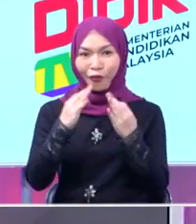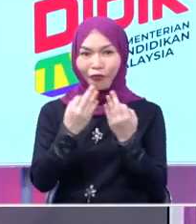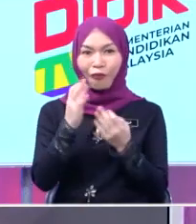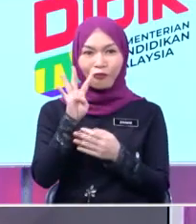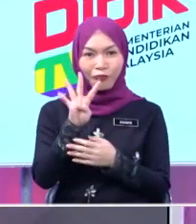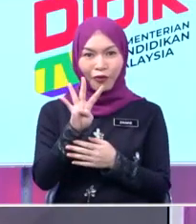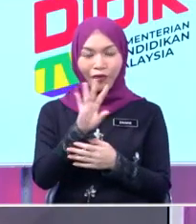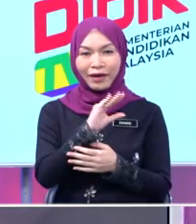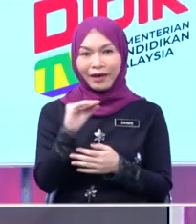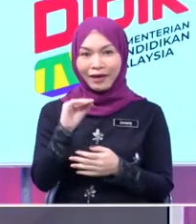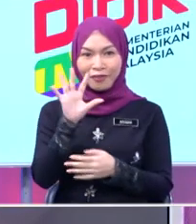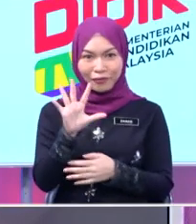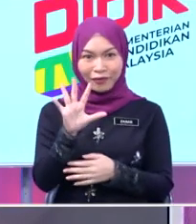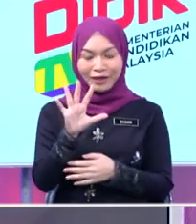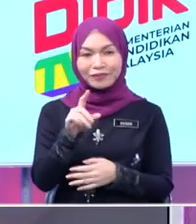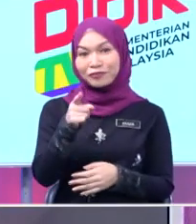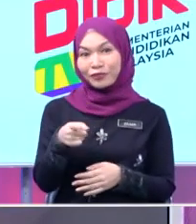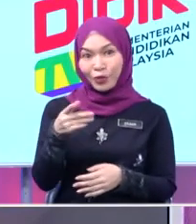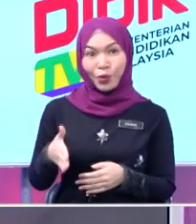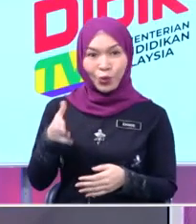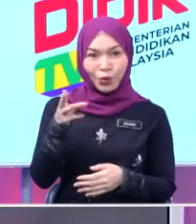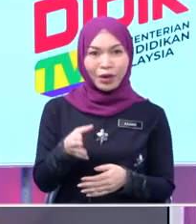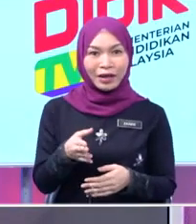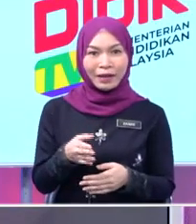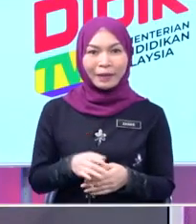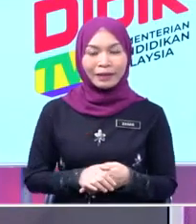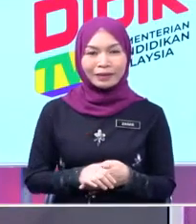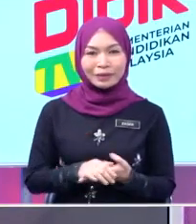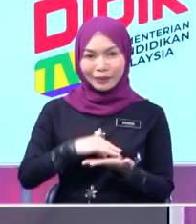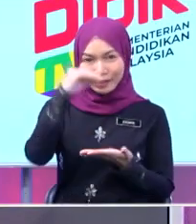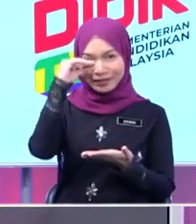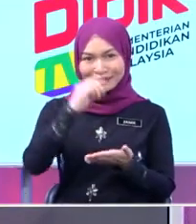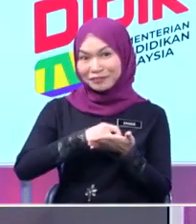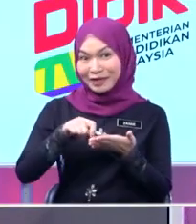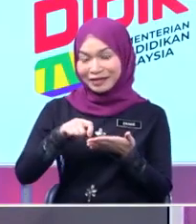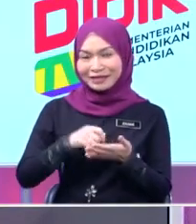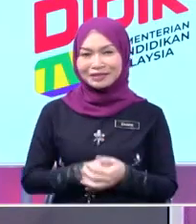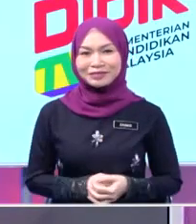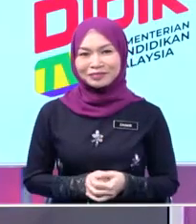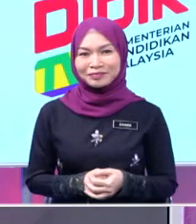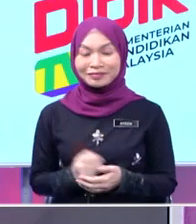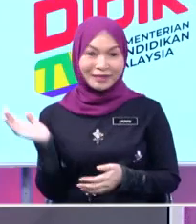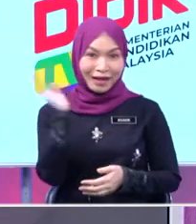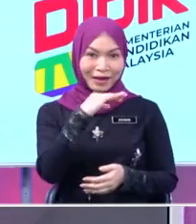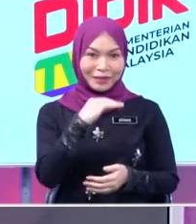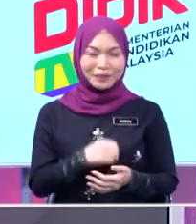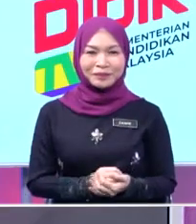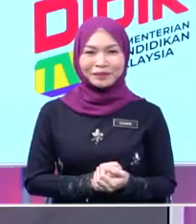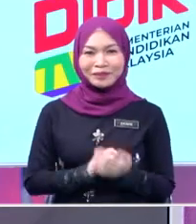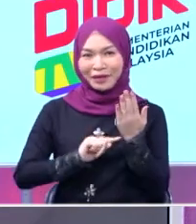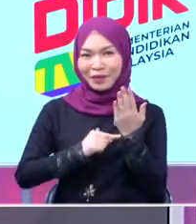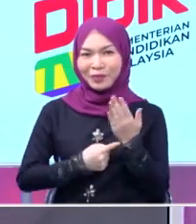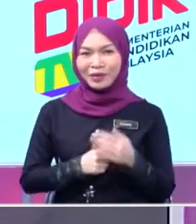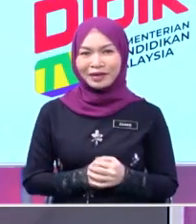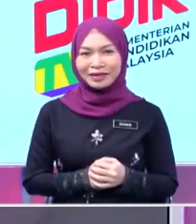writing 3 essays, and this particular essay will be one of them. Okay, let's get started. Okay, my beautiful,